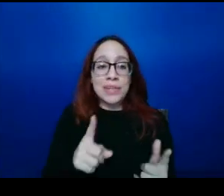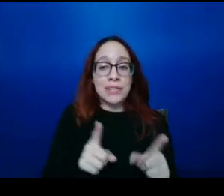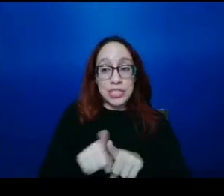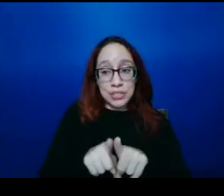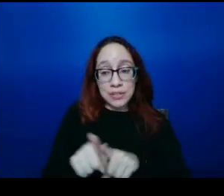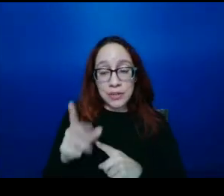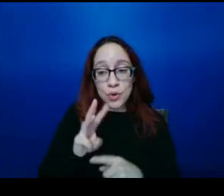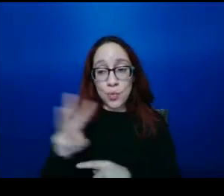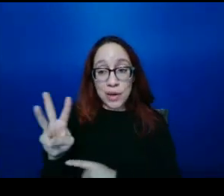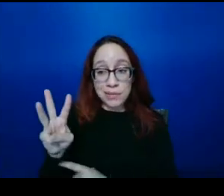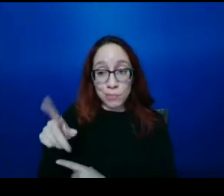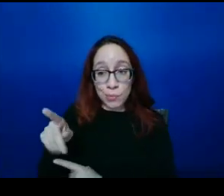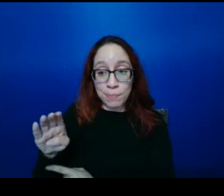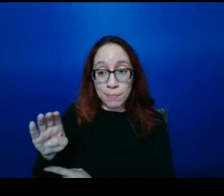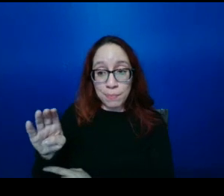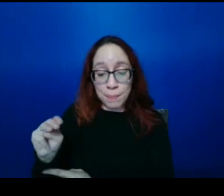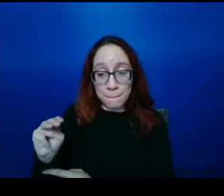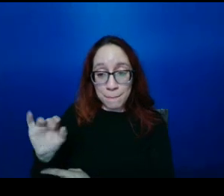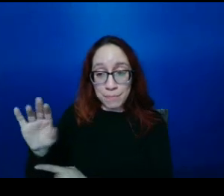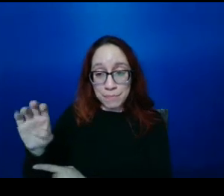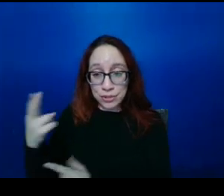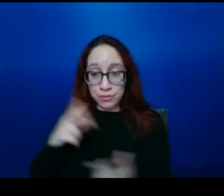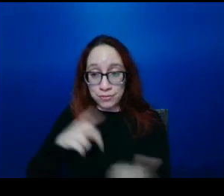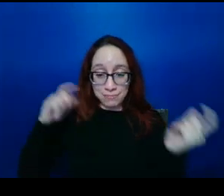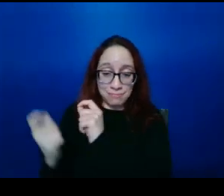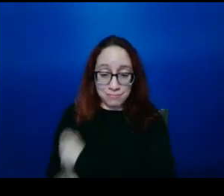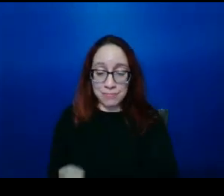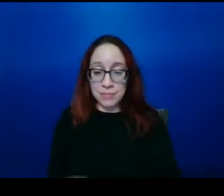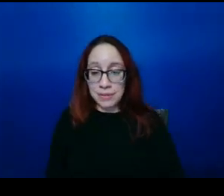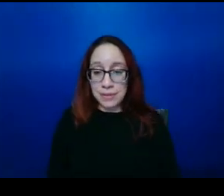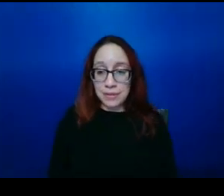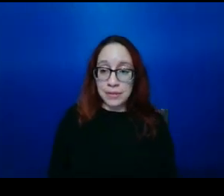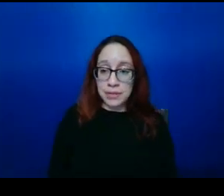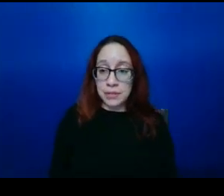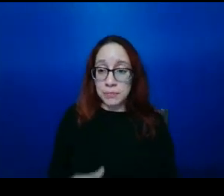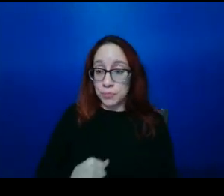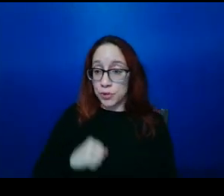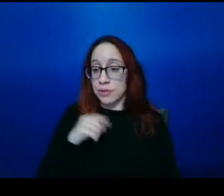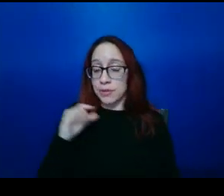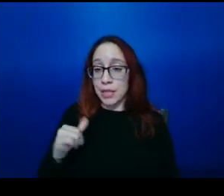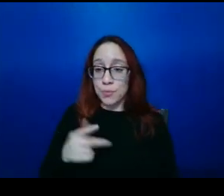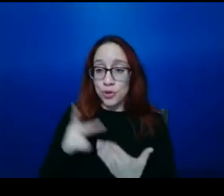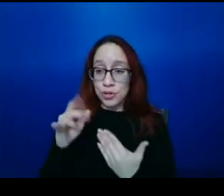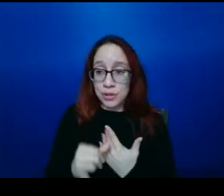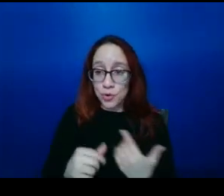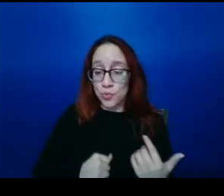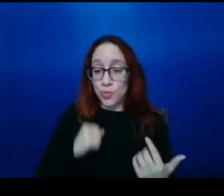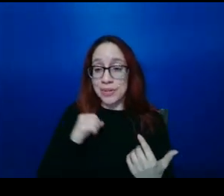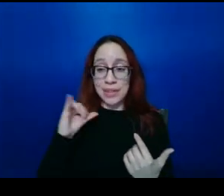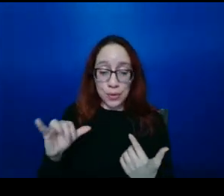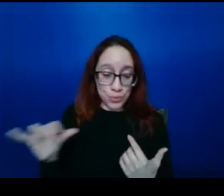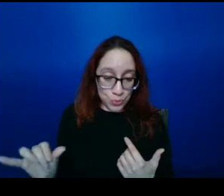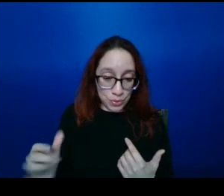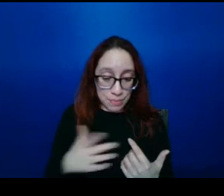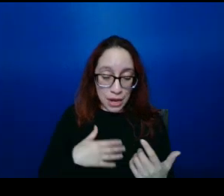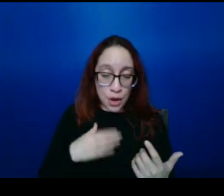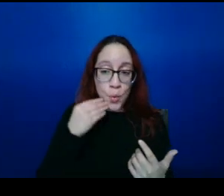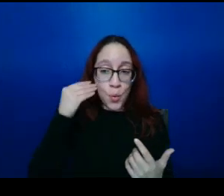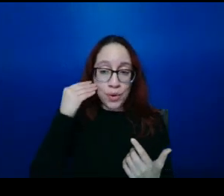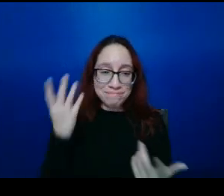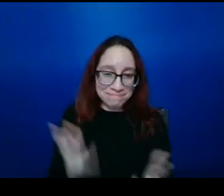of West Palm Beach's renaissance. And I was proud to be part of the project. I'm proud to be part of this one in my hometown,